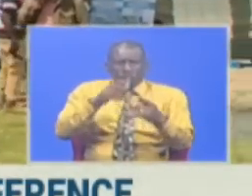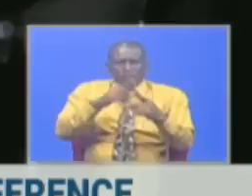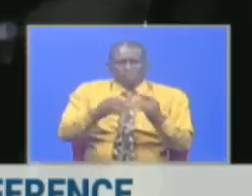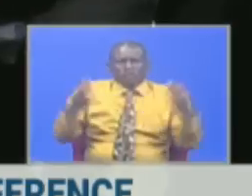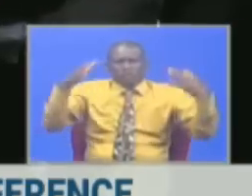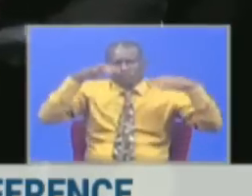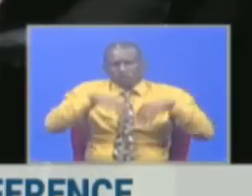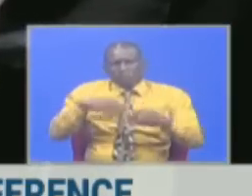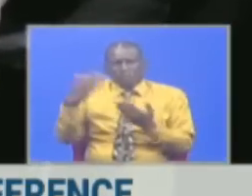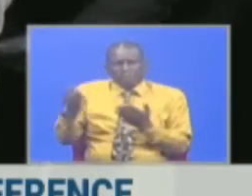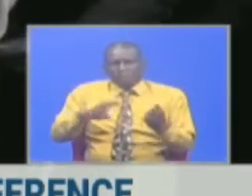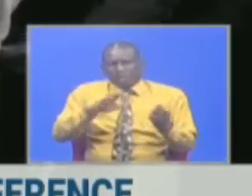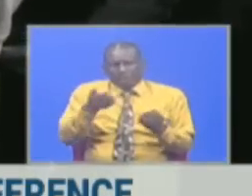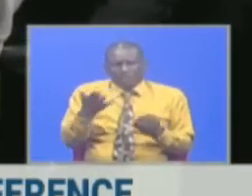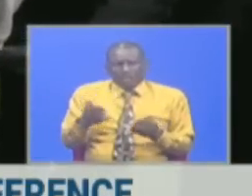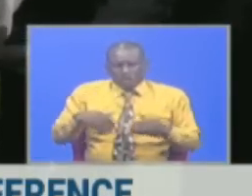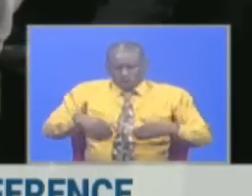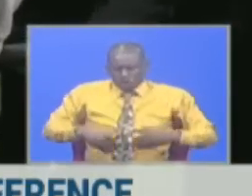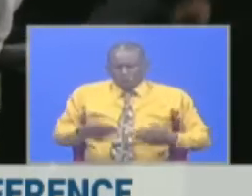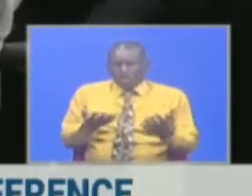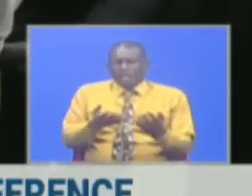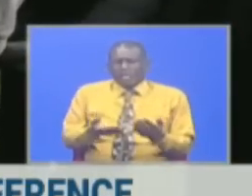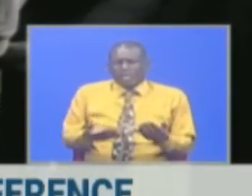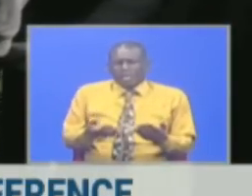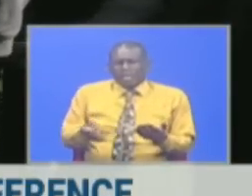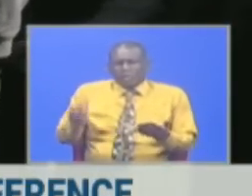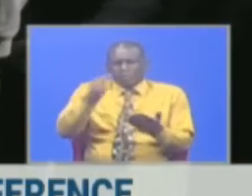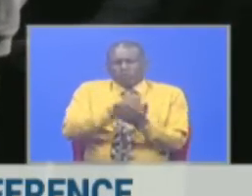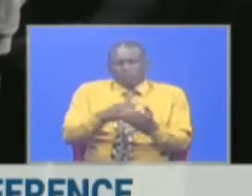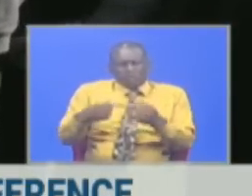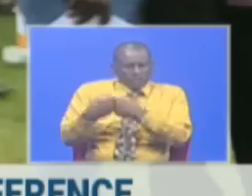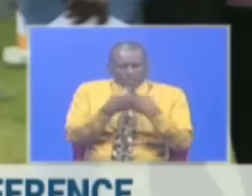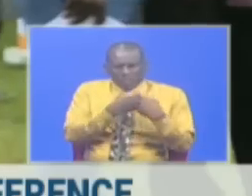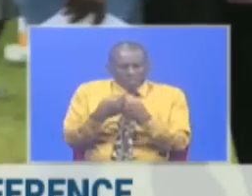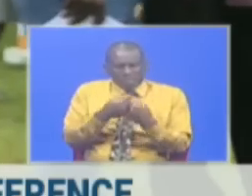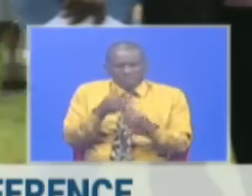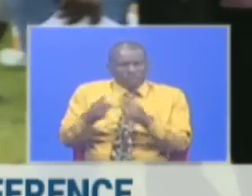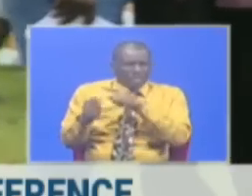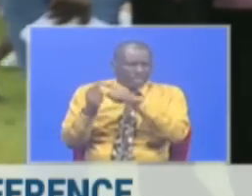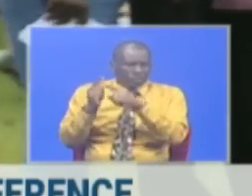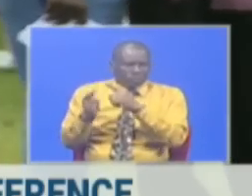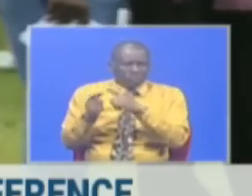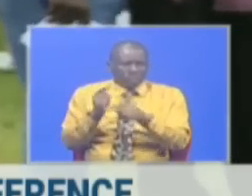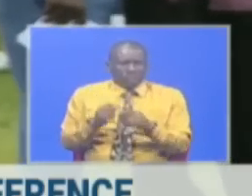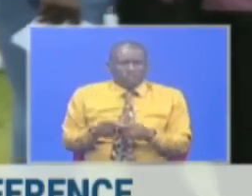under the spotlight the youth unemployment crisis the country is facing.